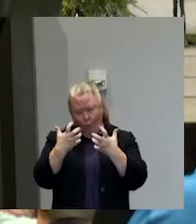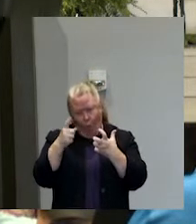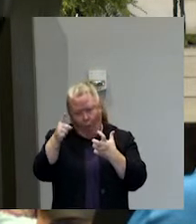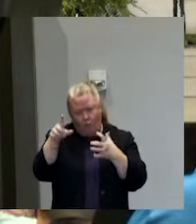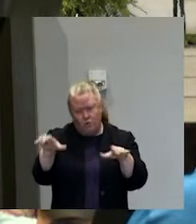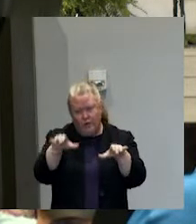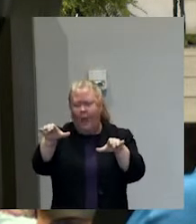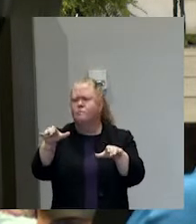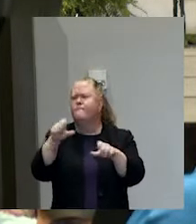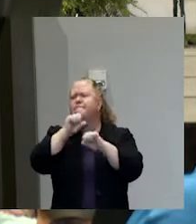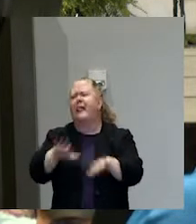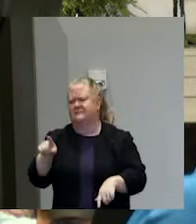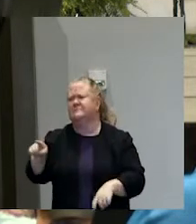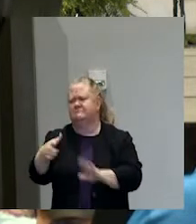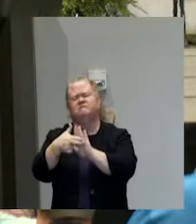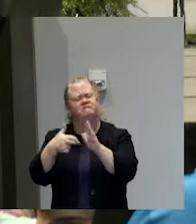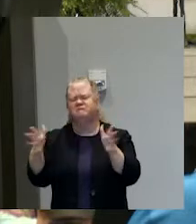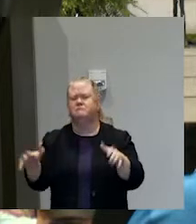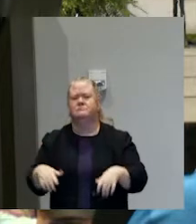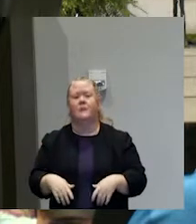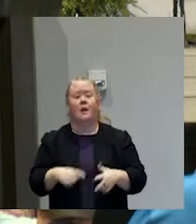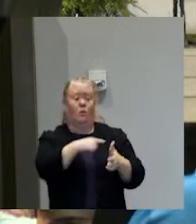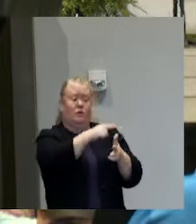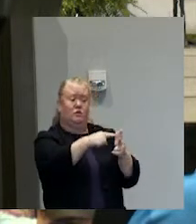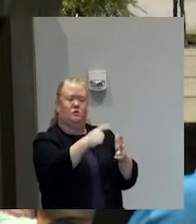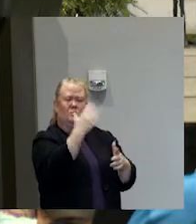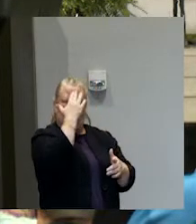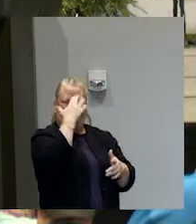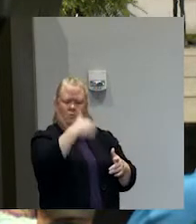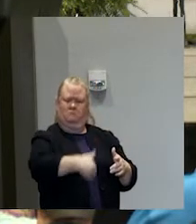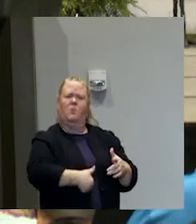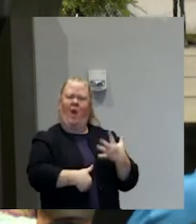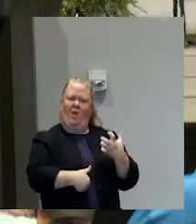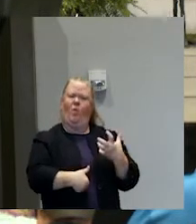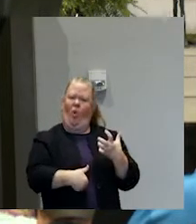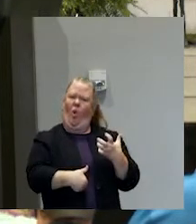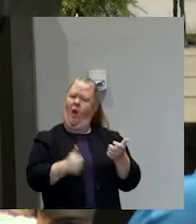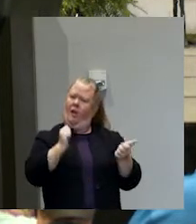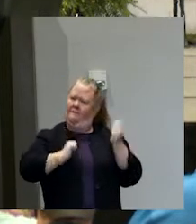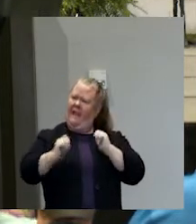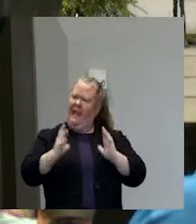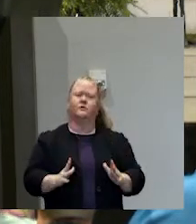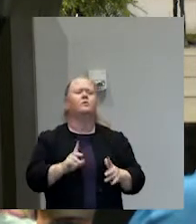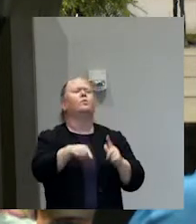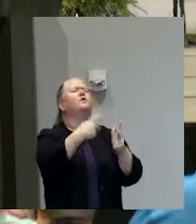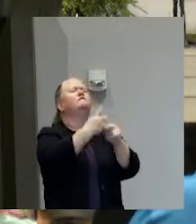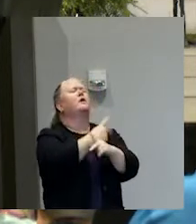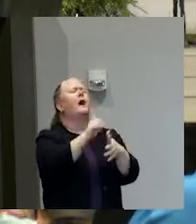did each of you figure out that you had the bug to be an actor?